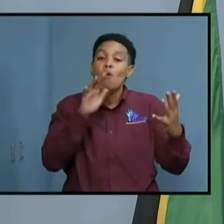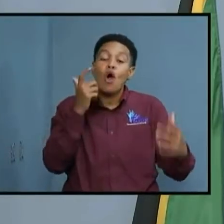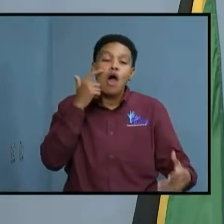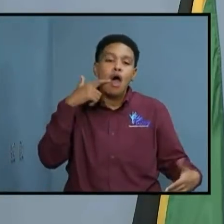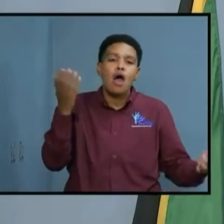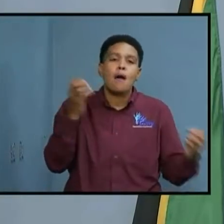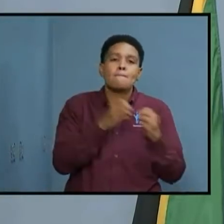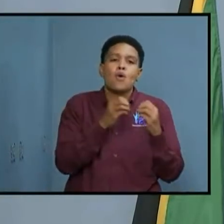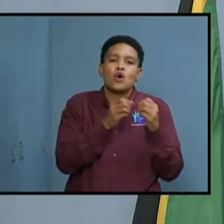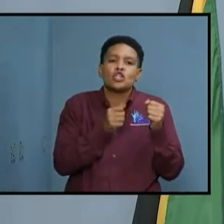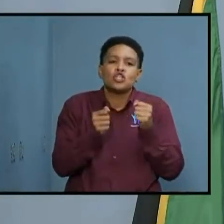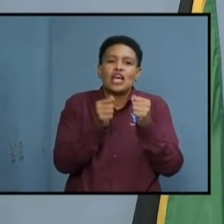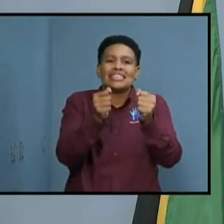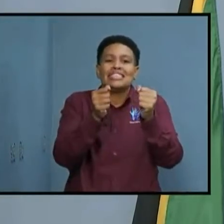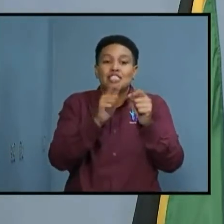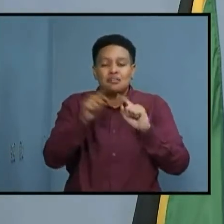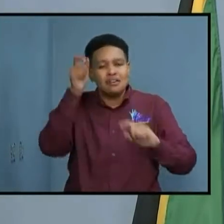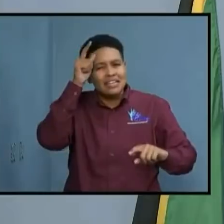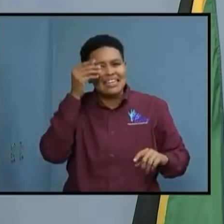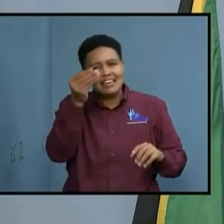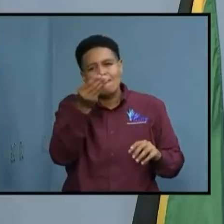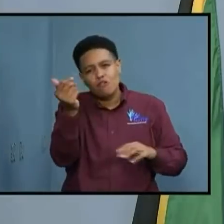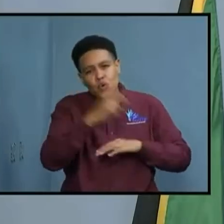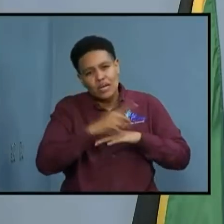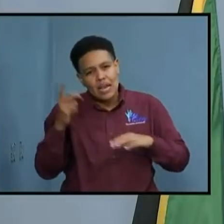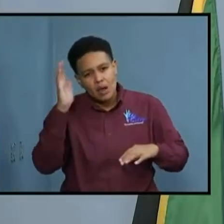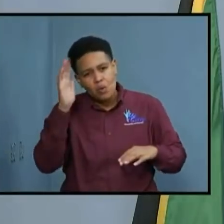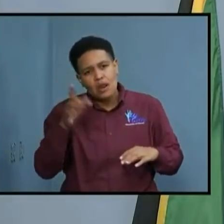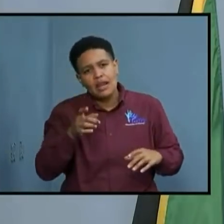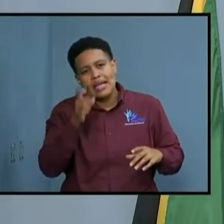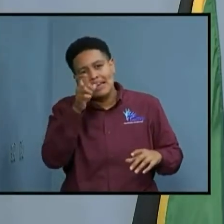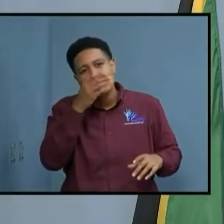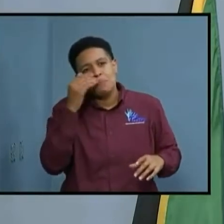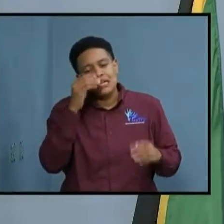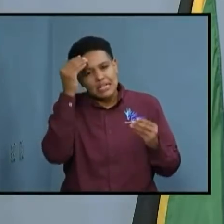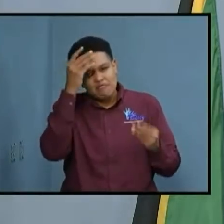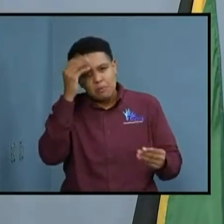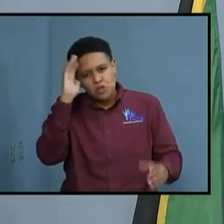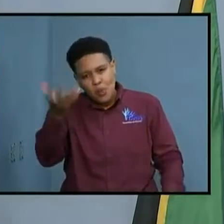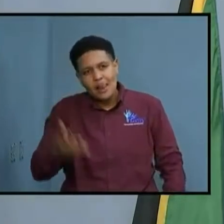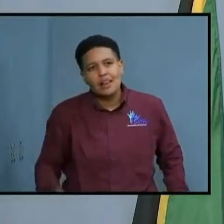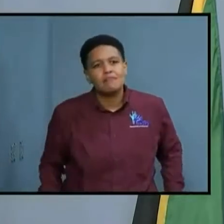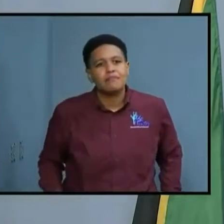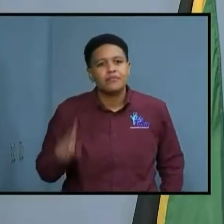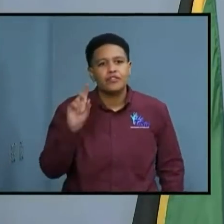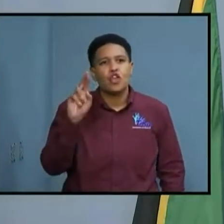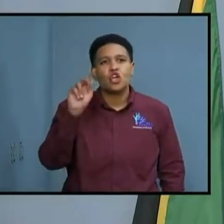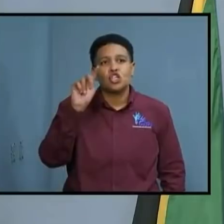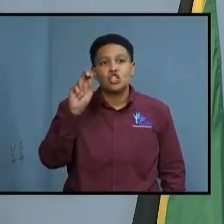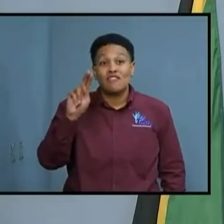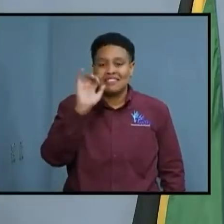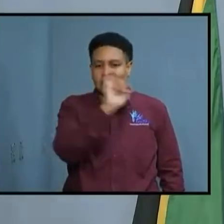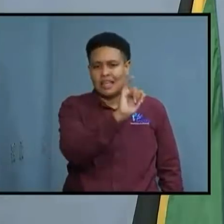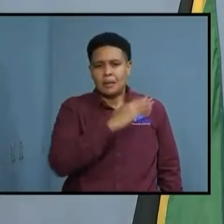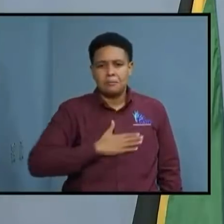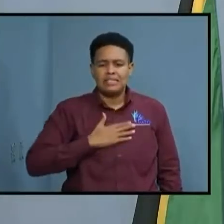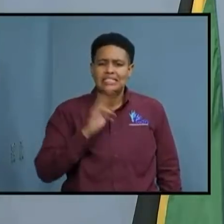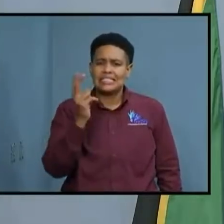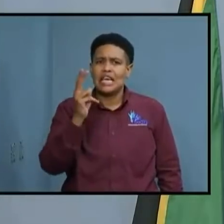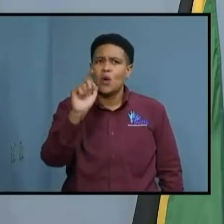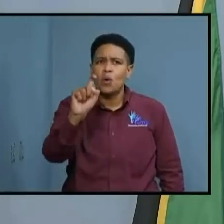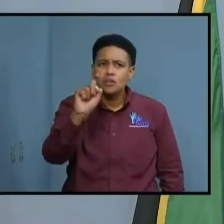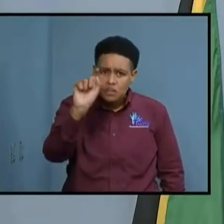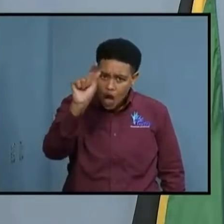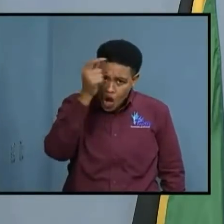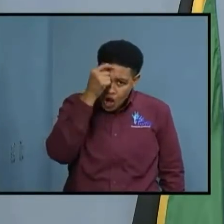to be more strategic. But again, give us a few days and we'll give better particulars. Dr. Tufton, if you could remain. The second question then is, can the